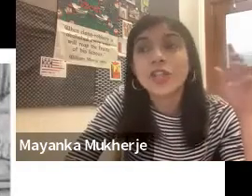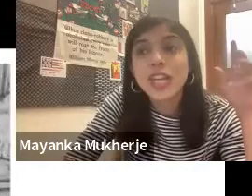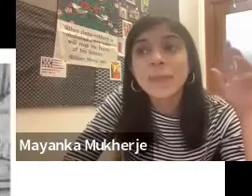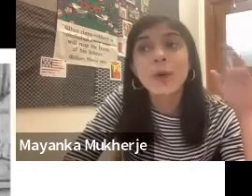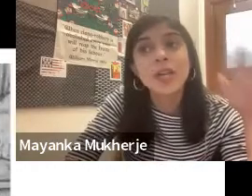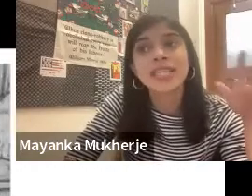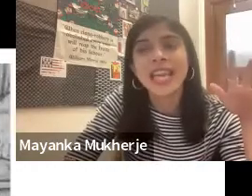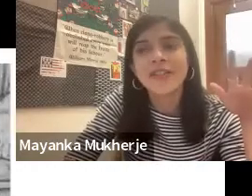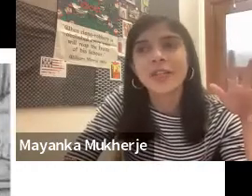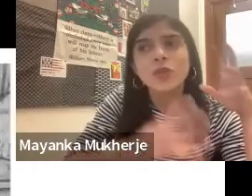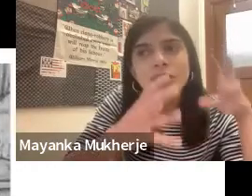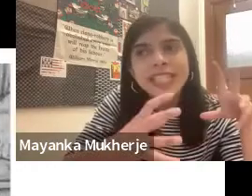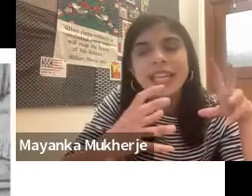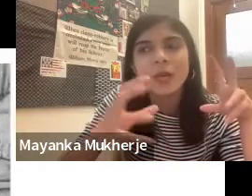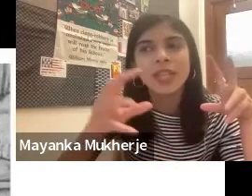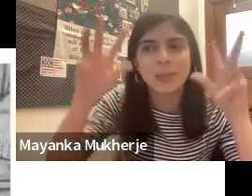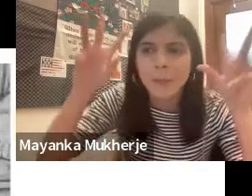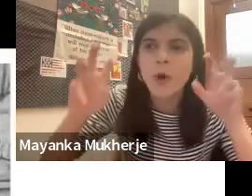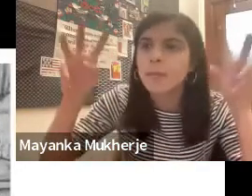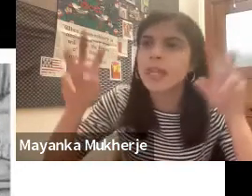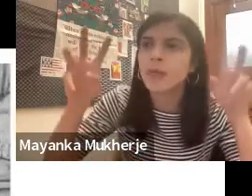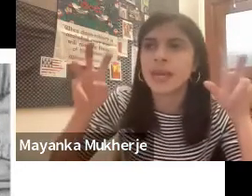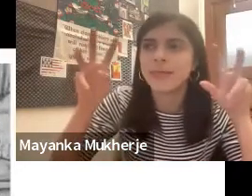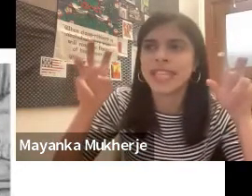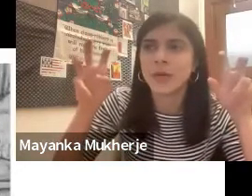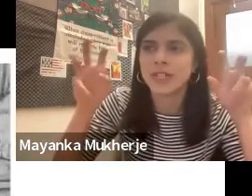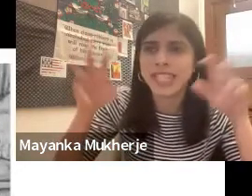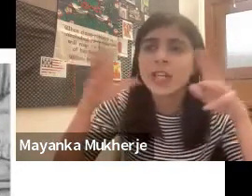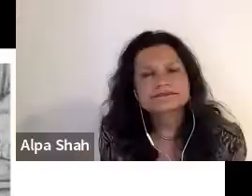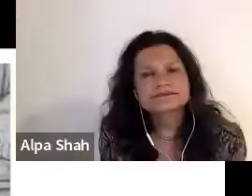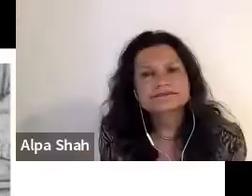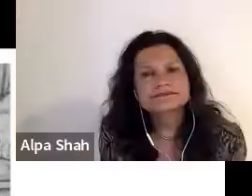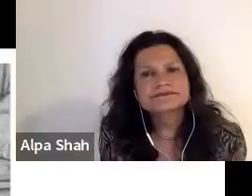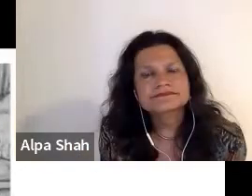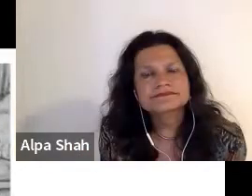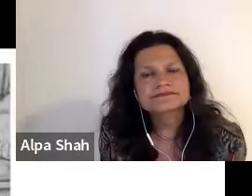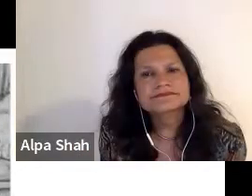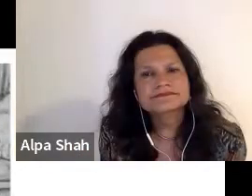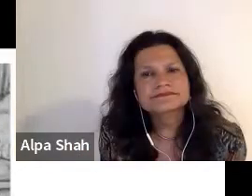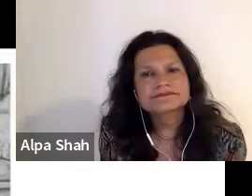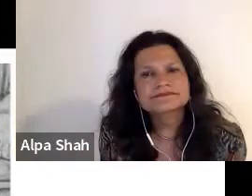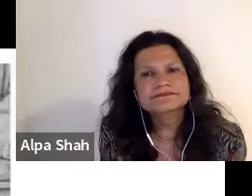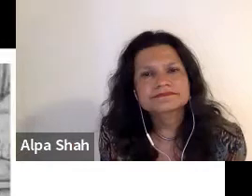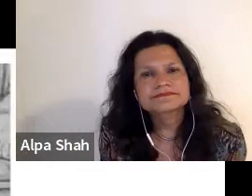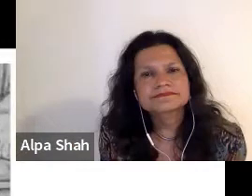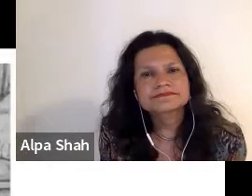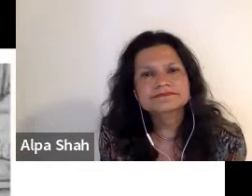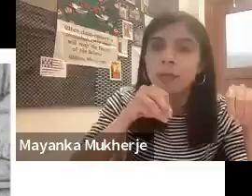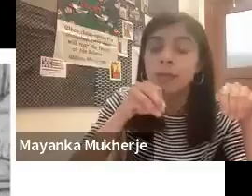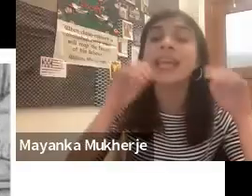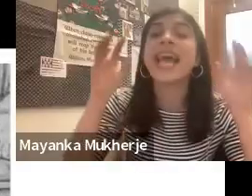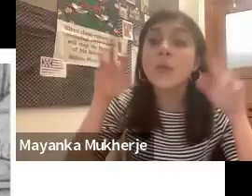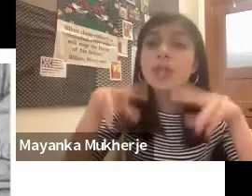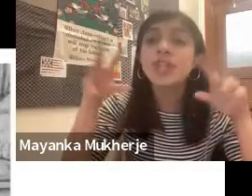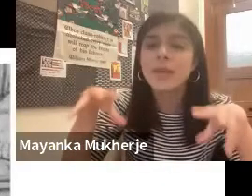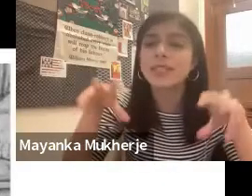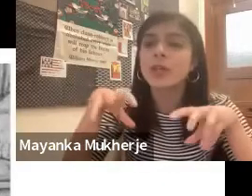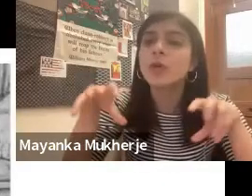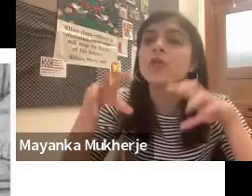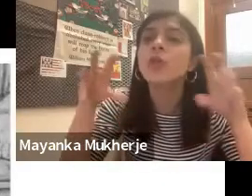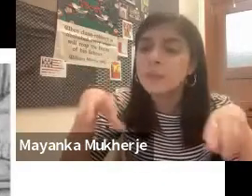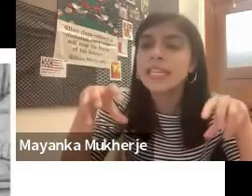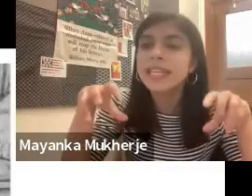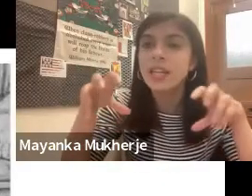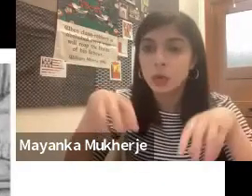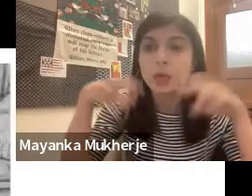that can shape policy efforts to deal with this problem of empty houses and question when exactly do these empty houses become a problem and which empty